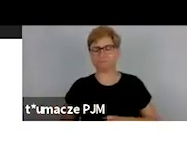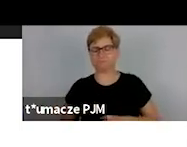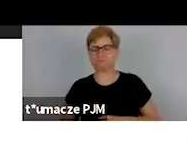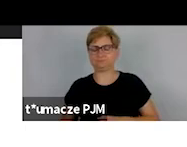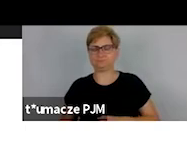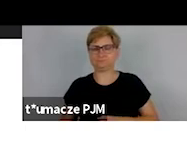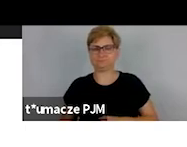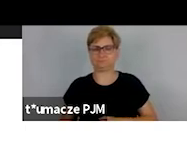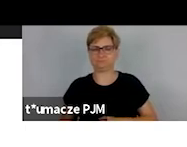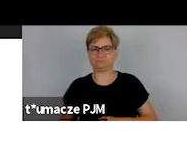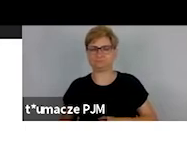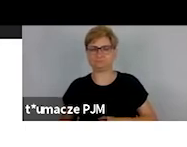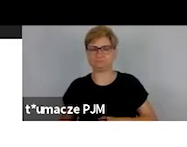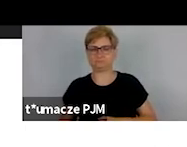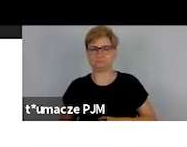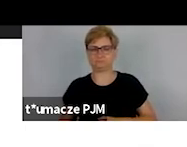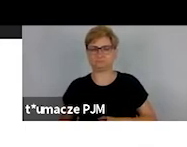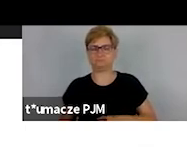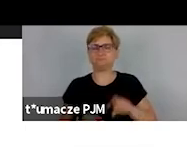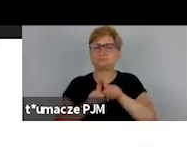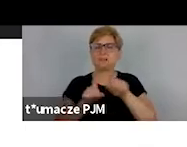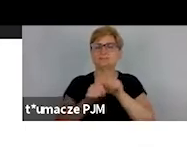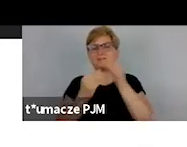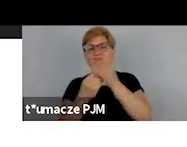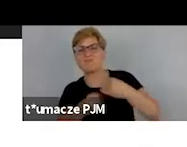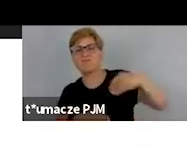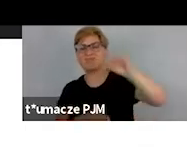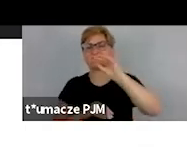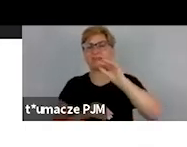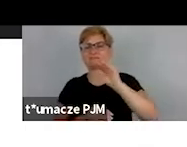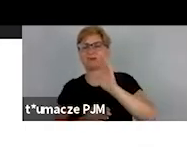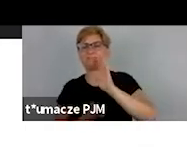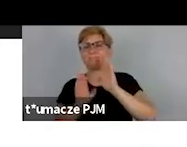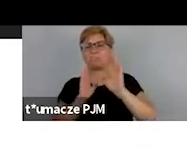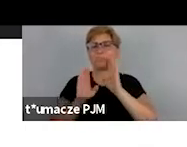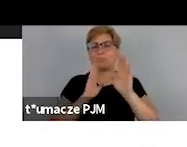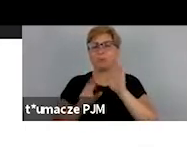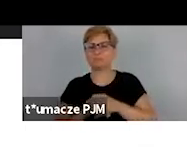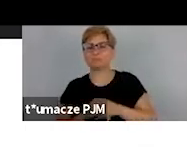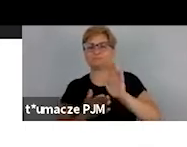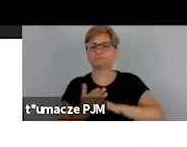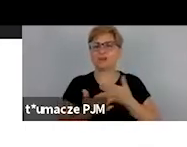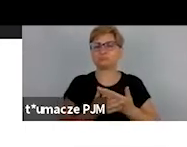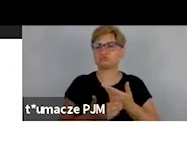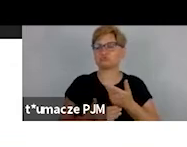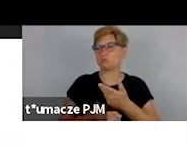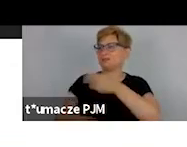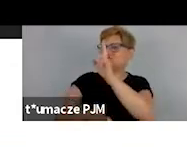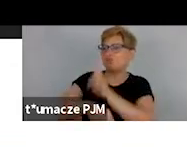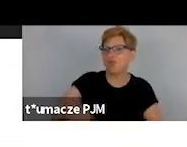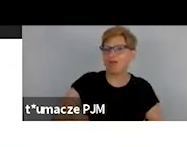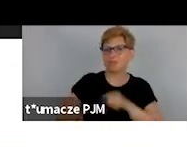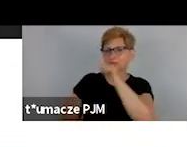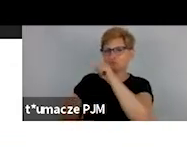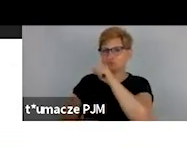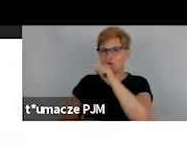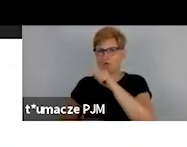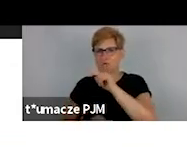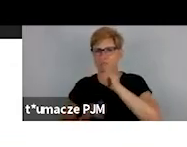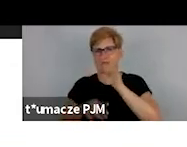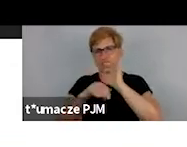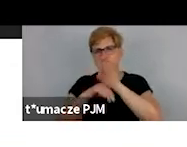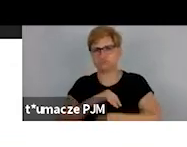home. And so the question I would put to you is, if we know this, if we know that experiencing childhood abuse is in